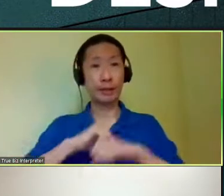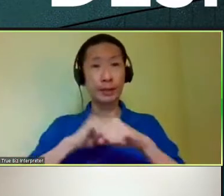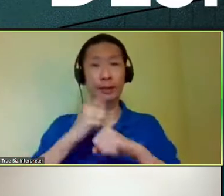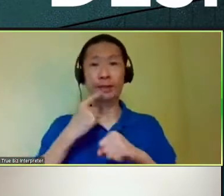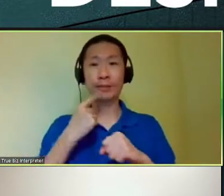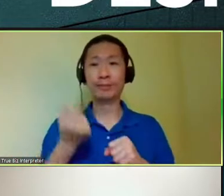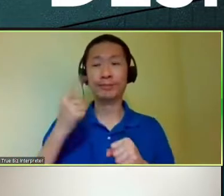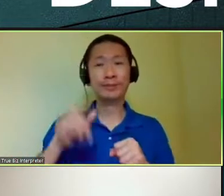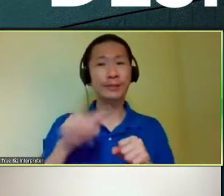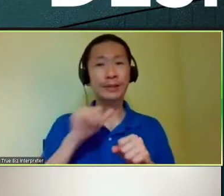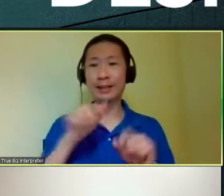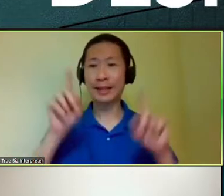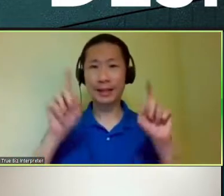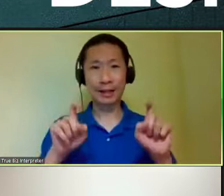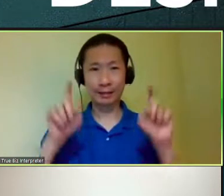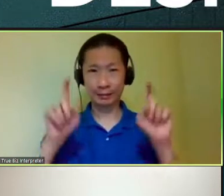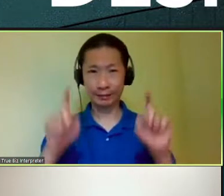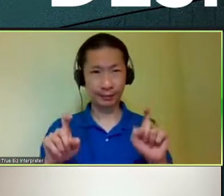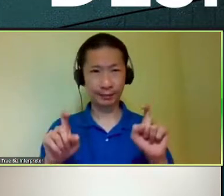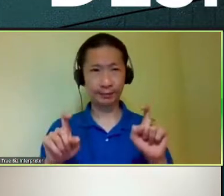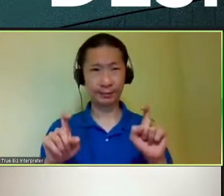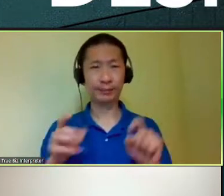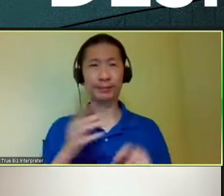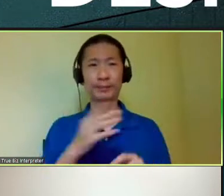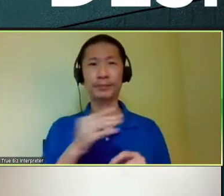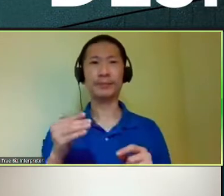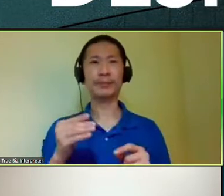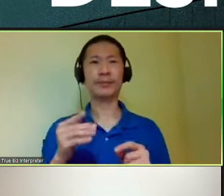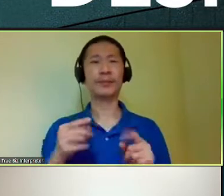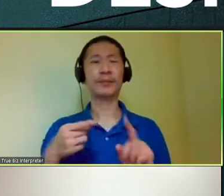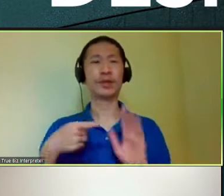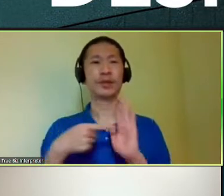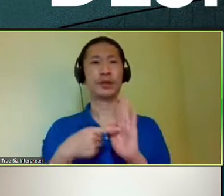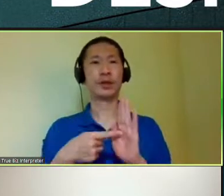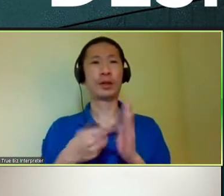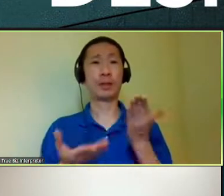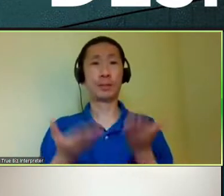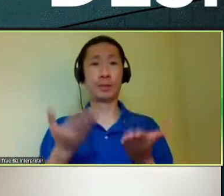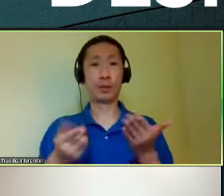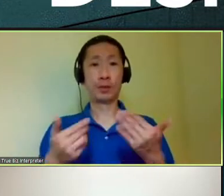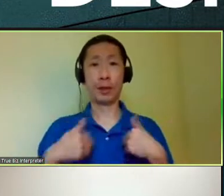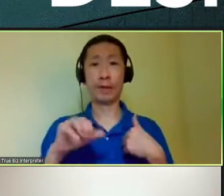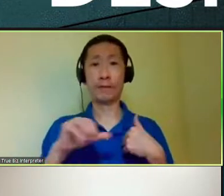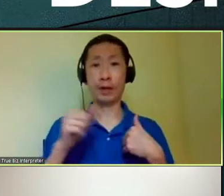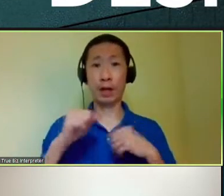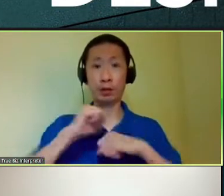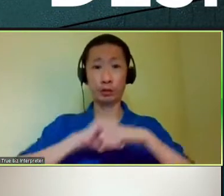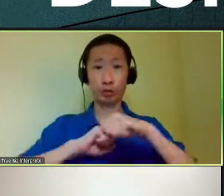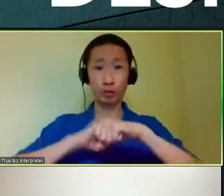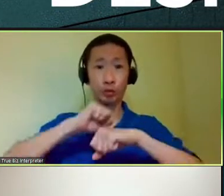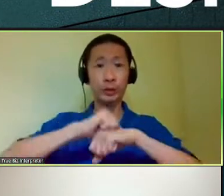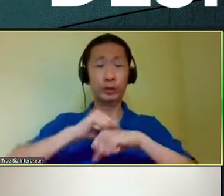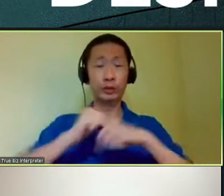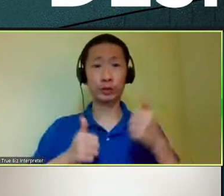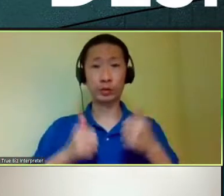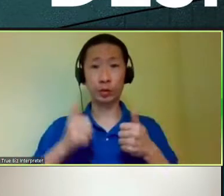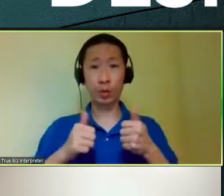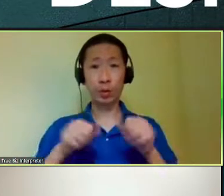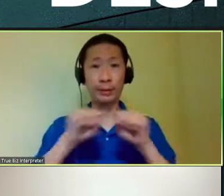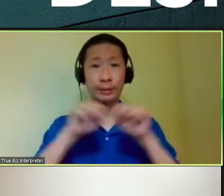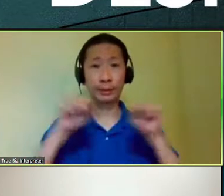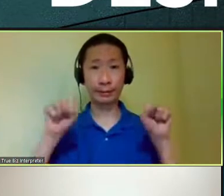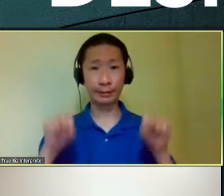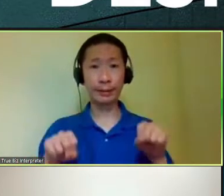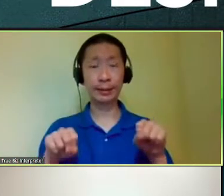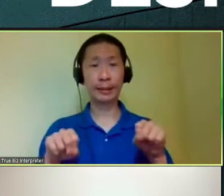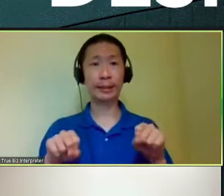test. And to like point out that like maybe there are other structures or systems